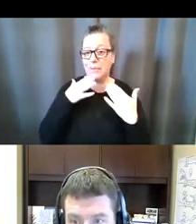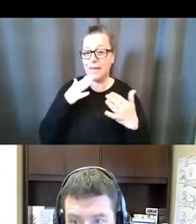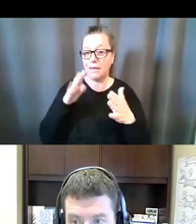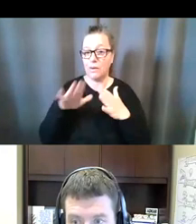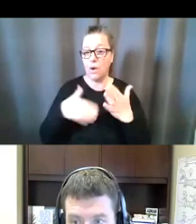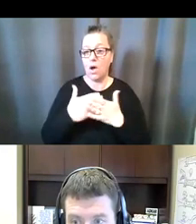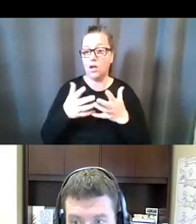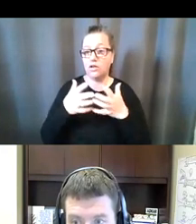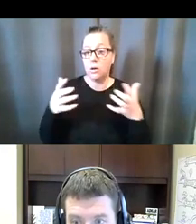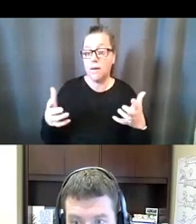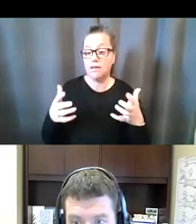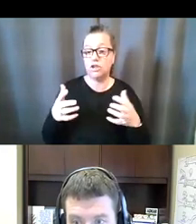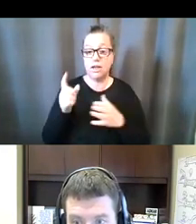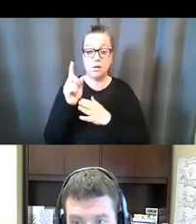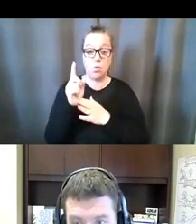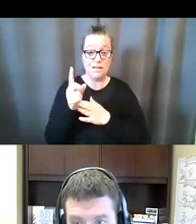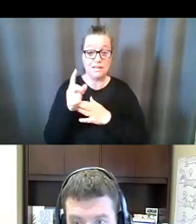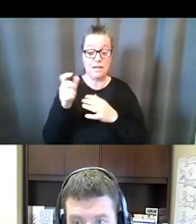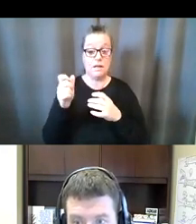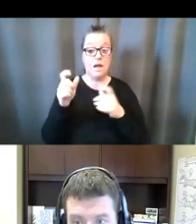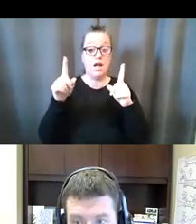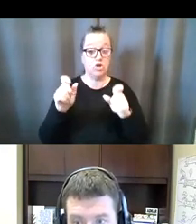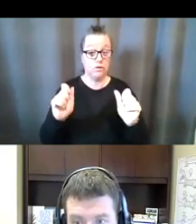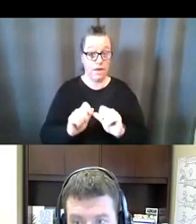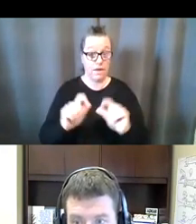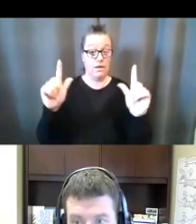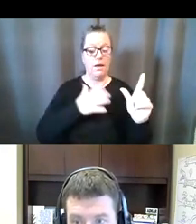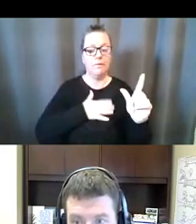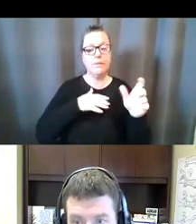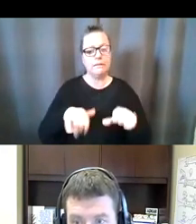much. In a second, you will get a survey that pops up. Please take